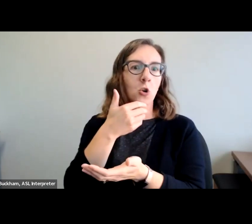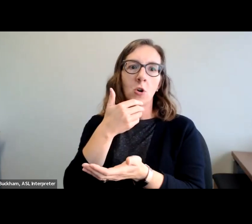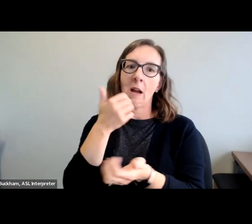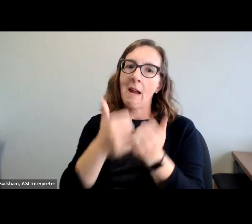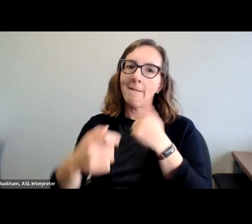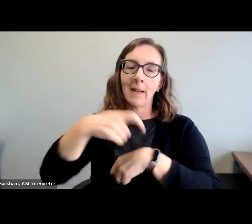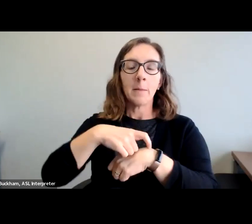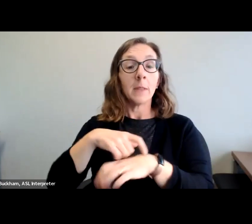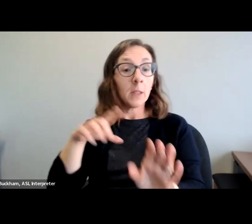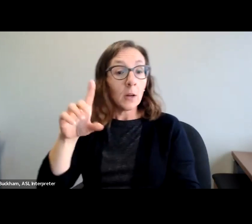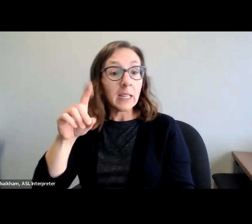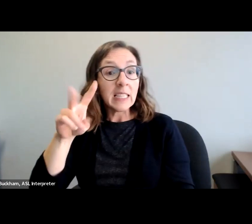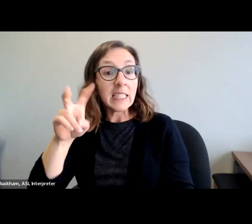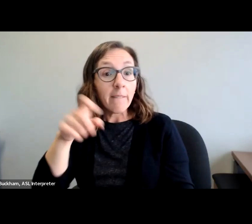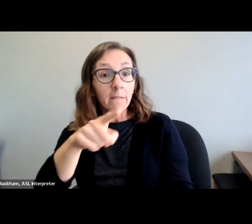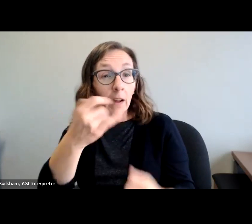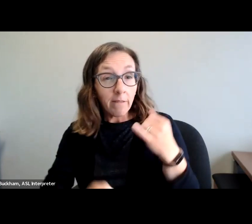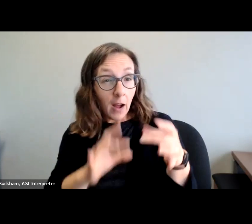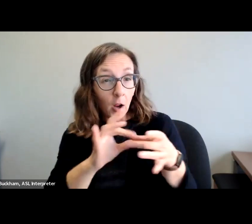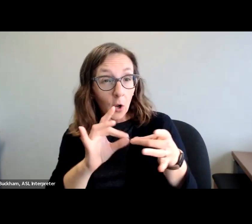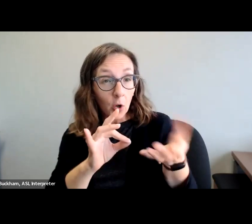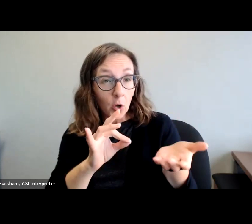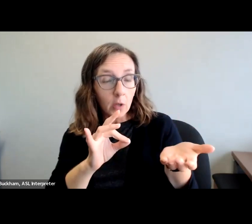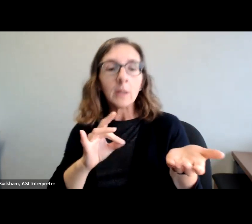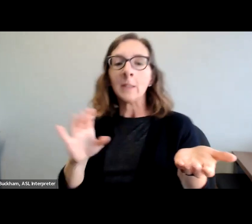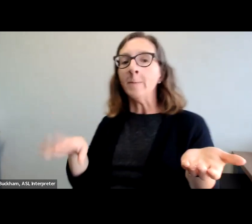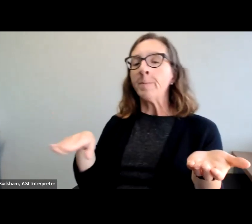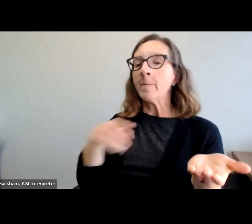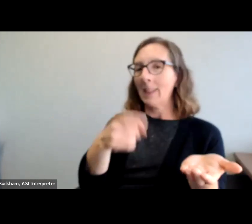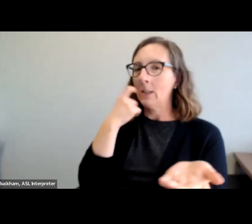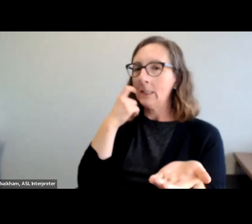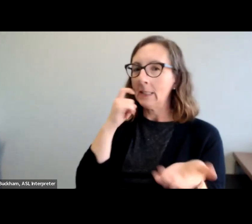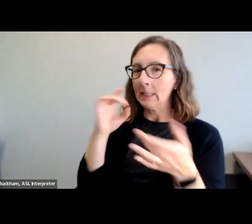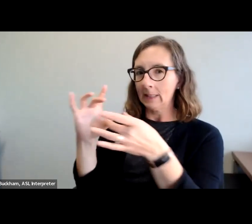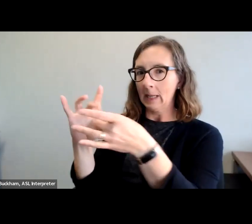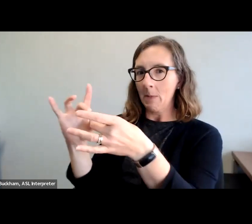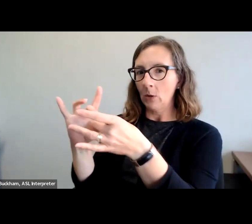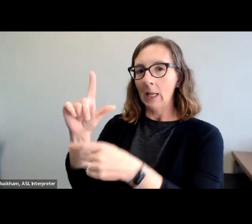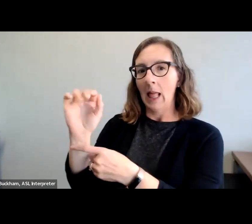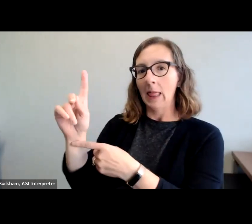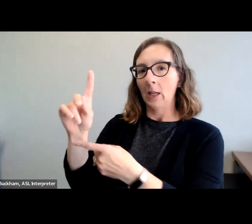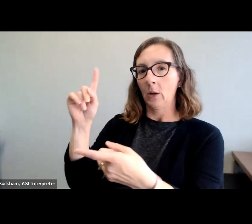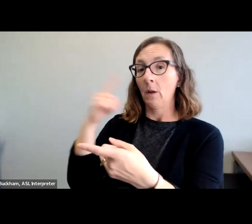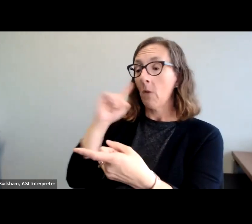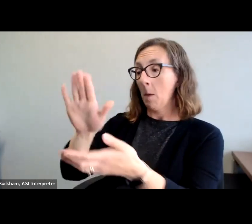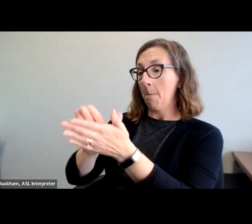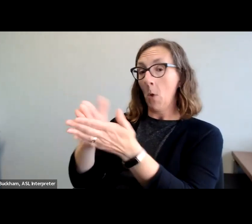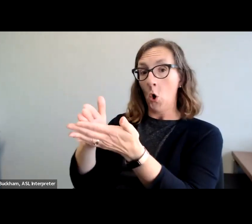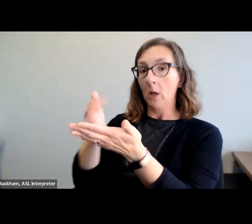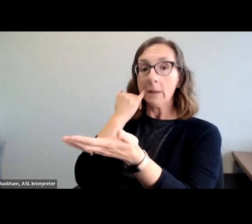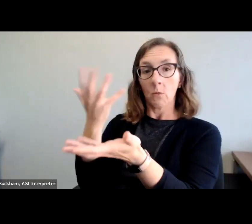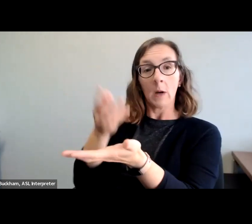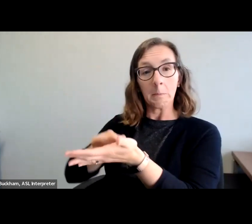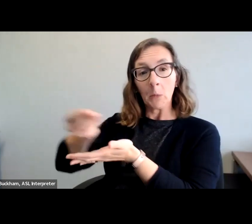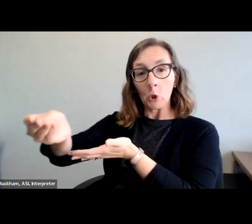final thoughts. Well, you posted the link to the book if people want to purchase it. I